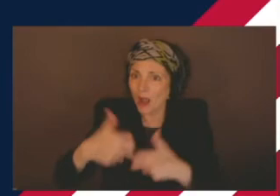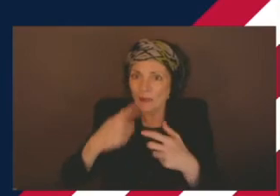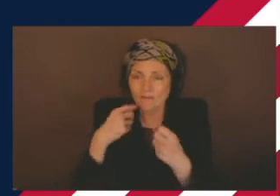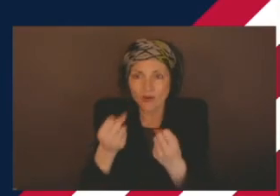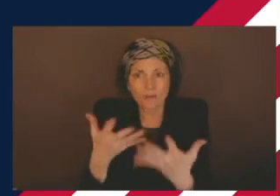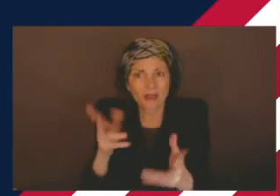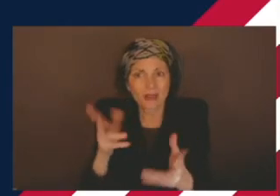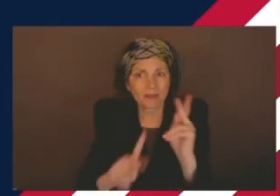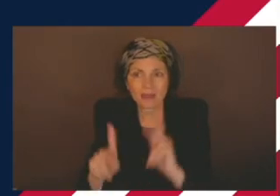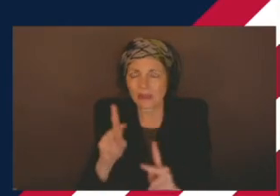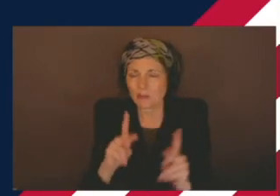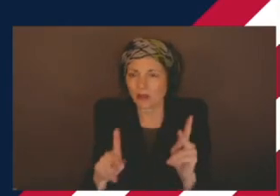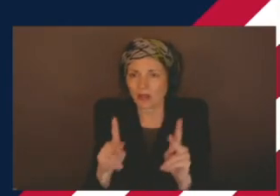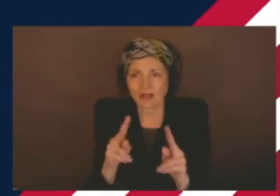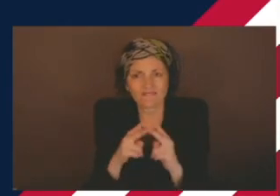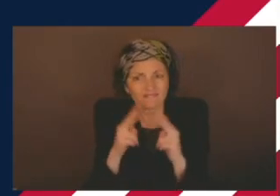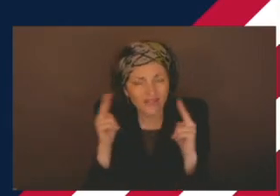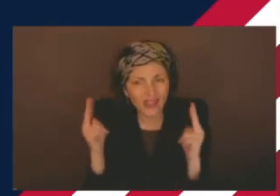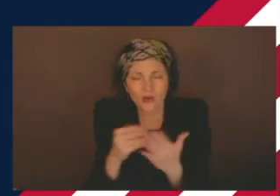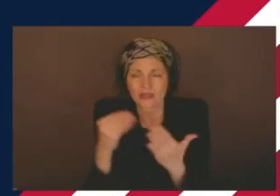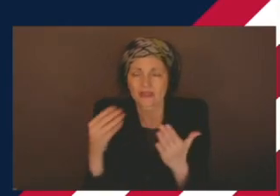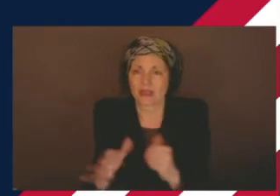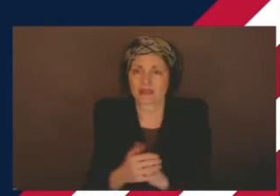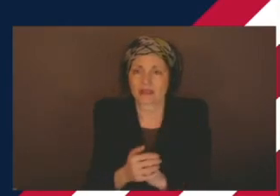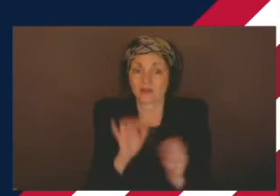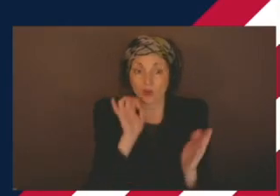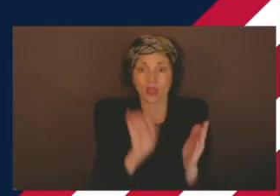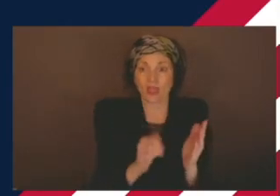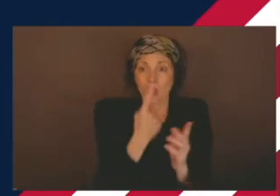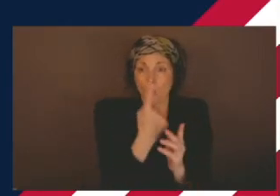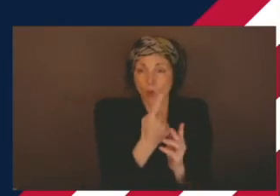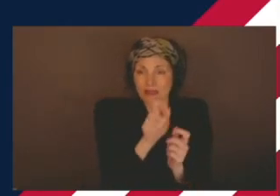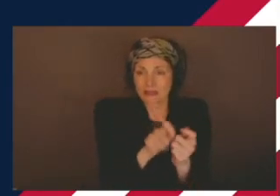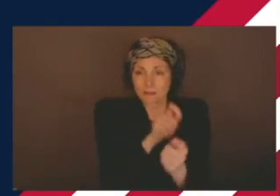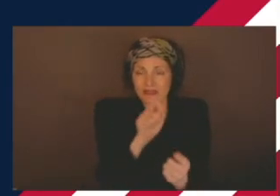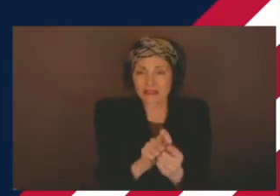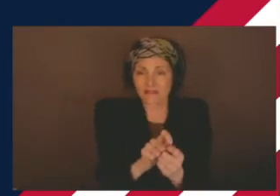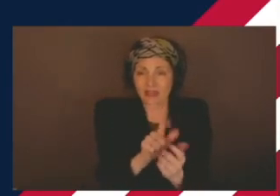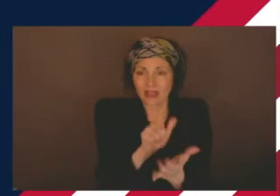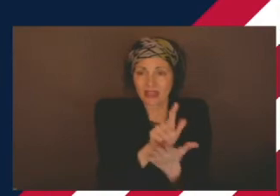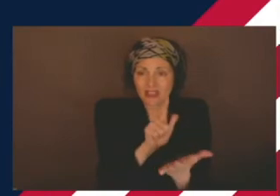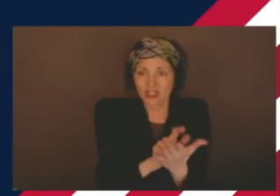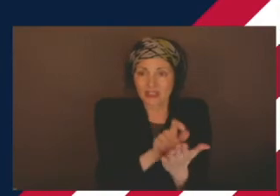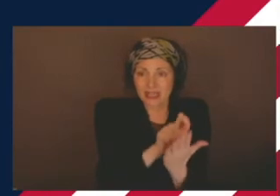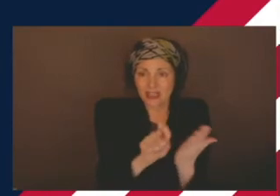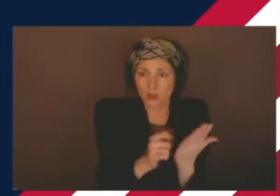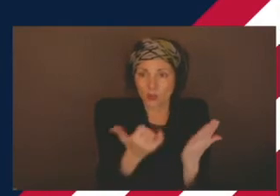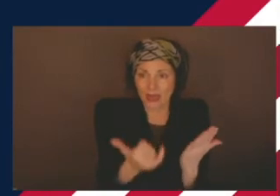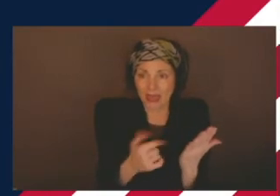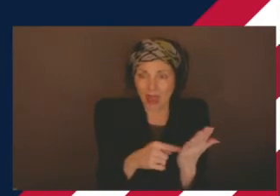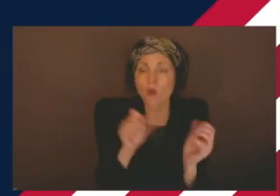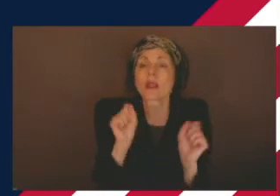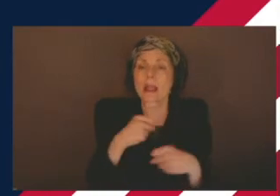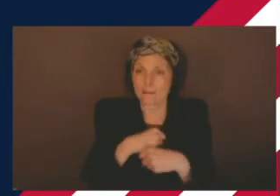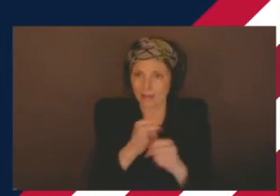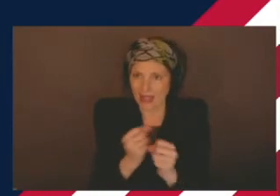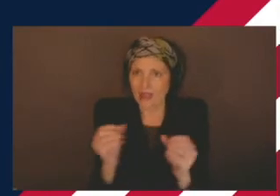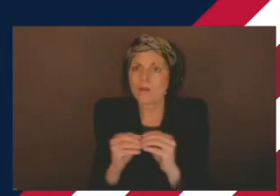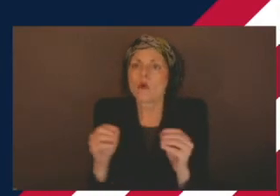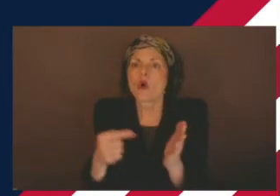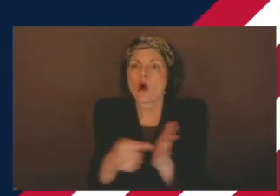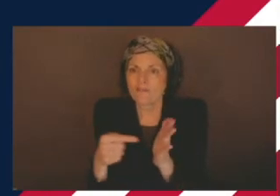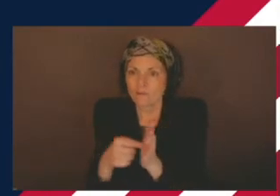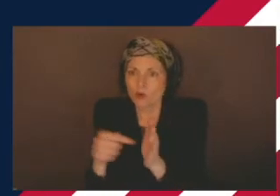And this piece of legislation will help make it more affordable for everyone across the board, which is why I